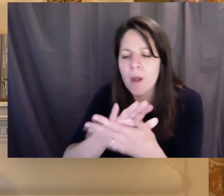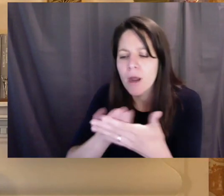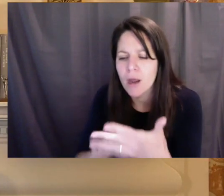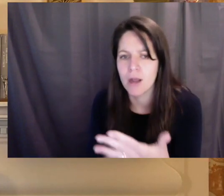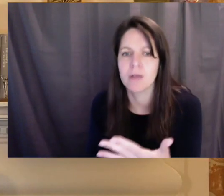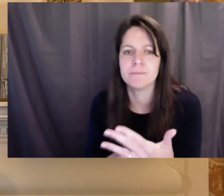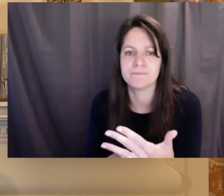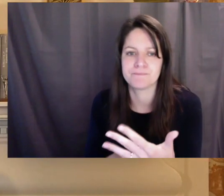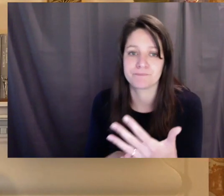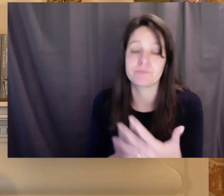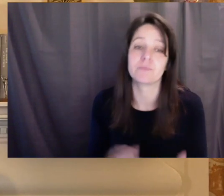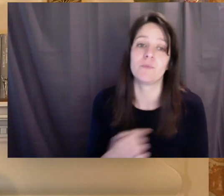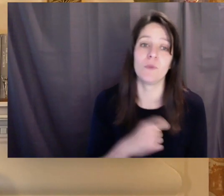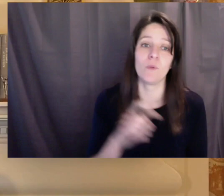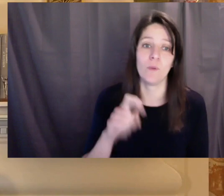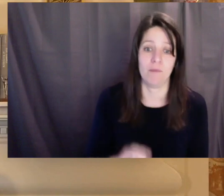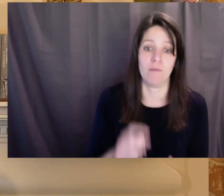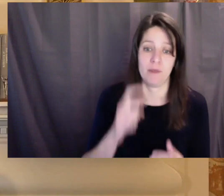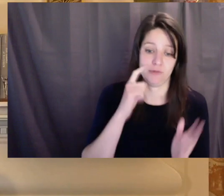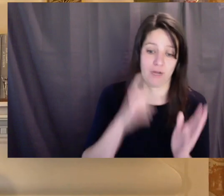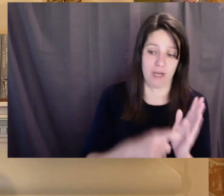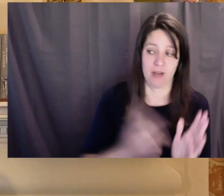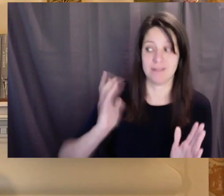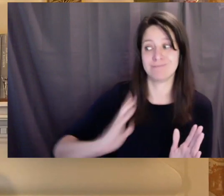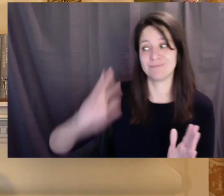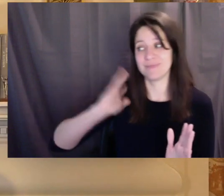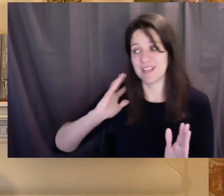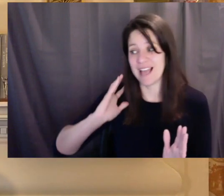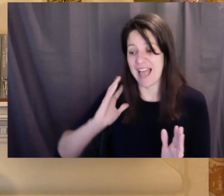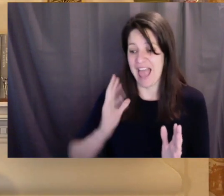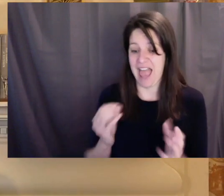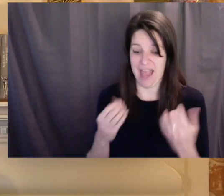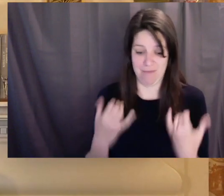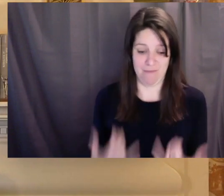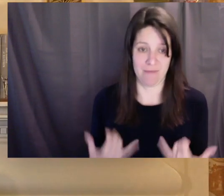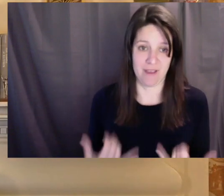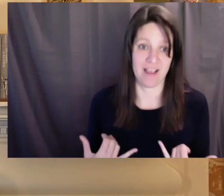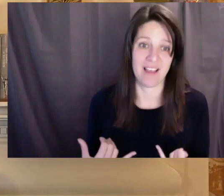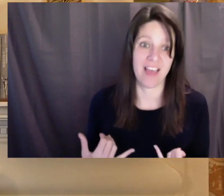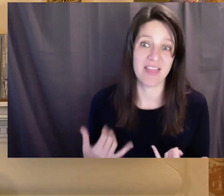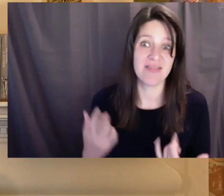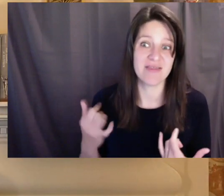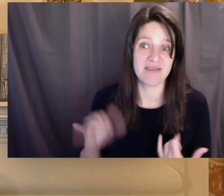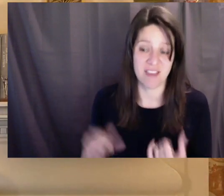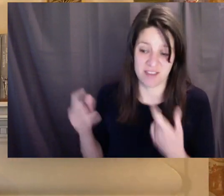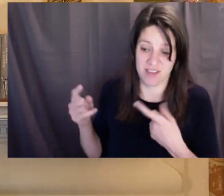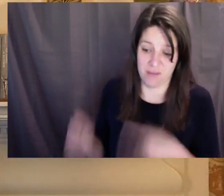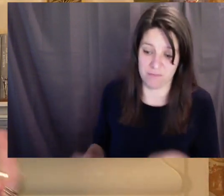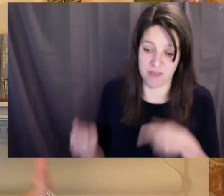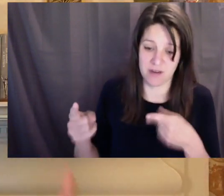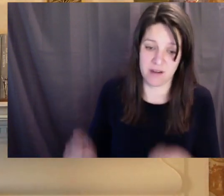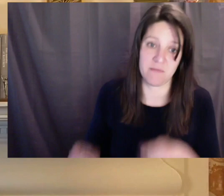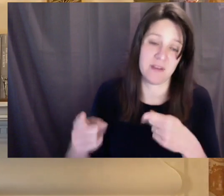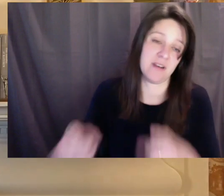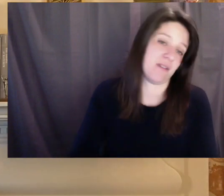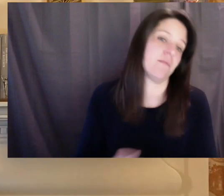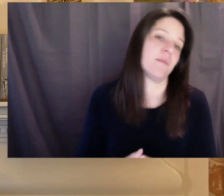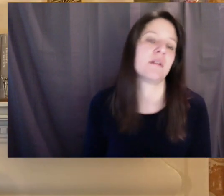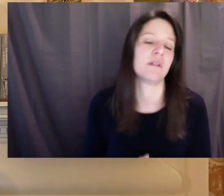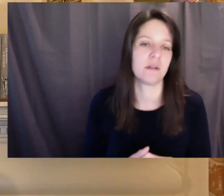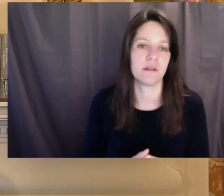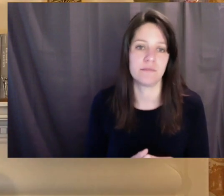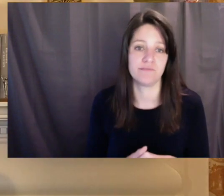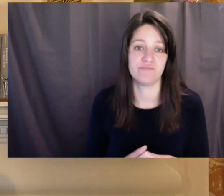outrageous inequities in our systems, we have to first reckon with our past and our present practices. We have to realize how they have come to